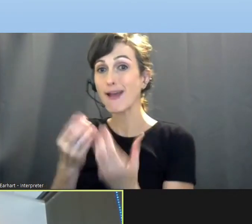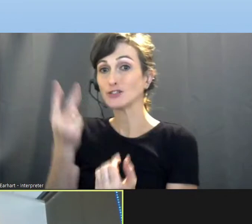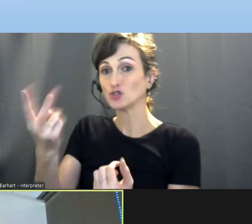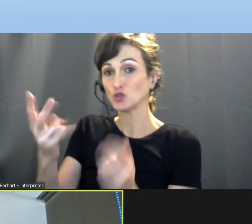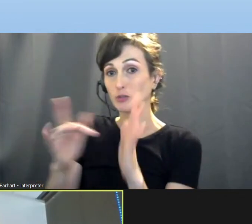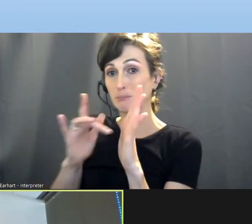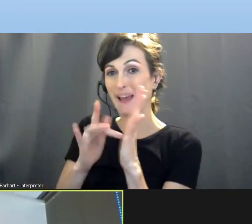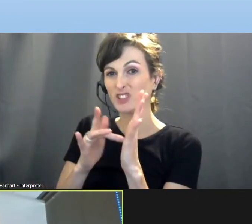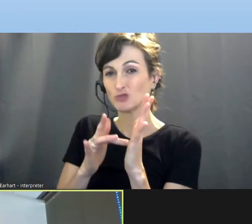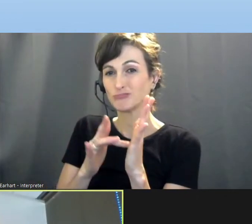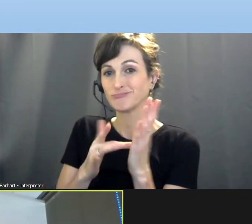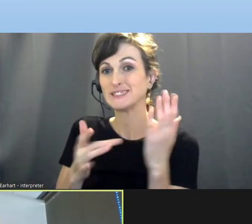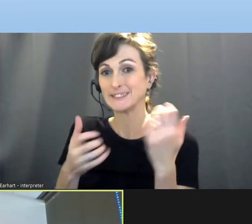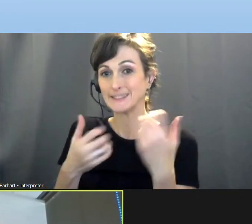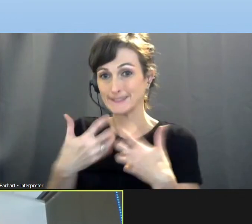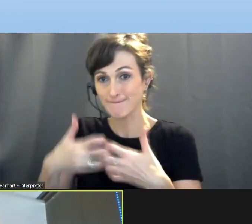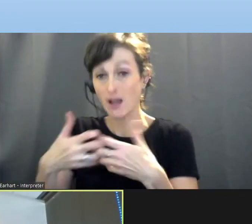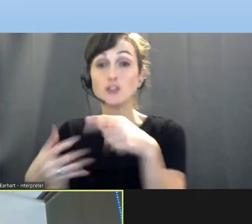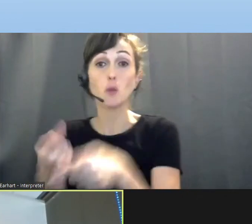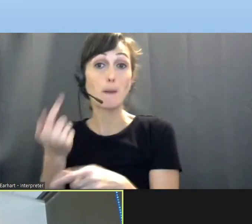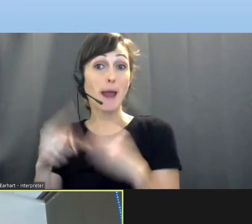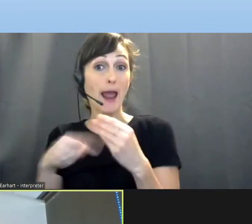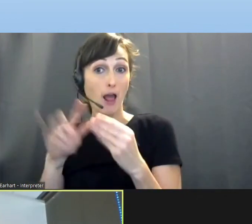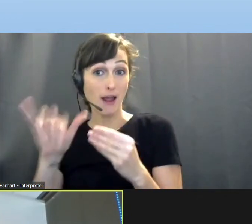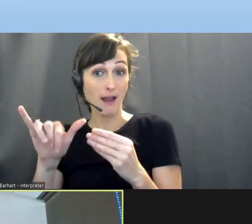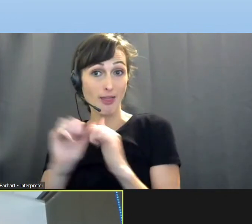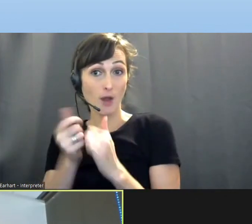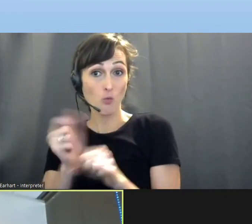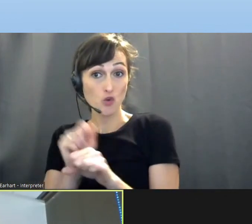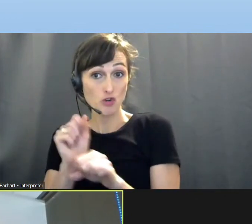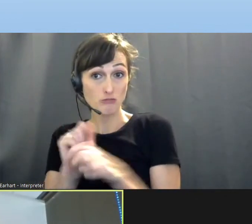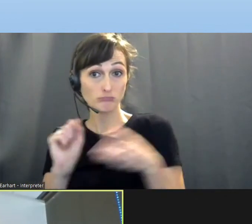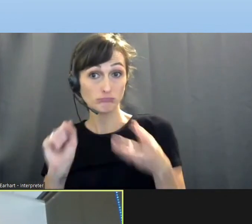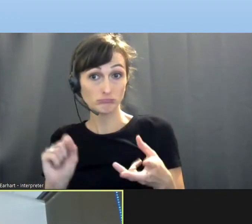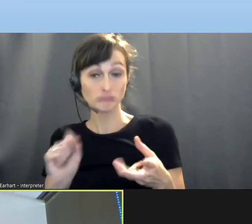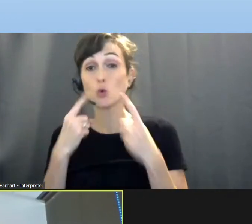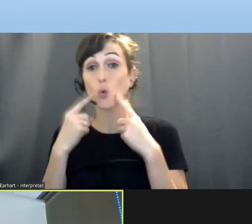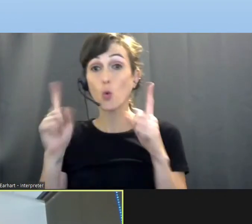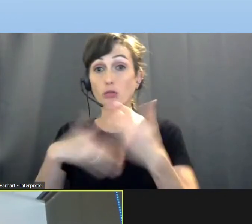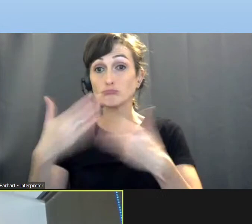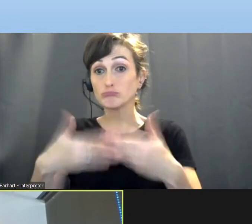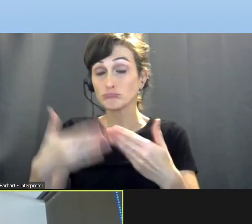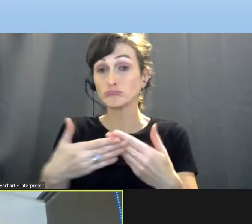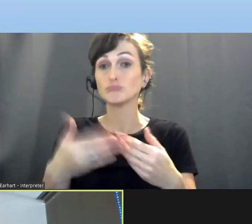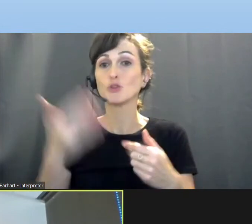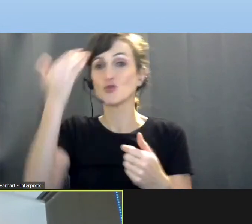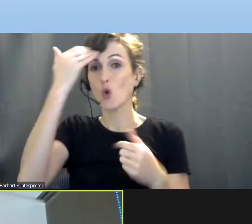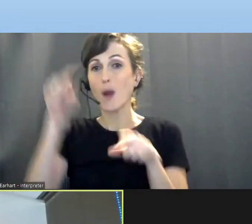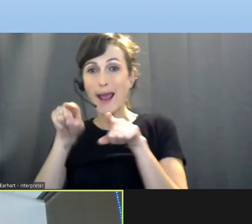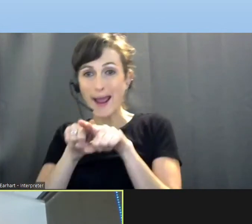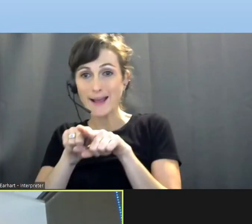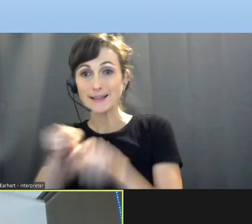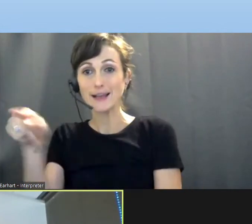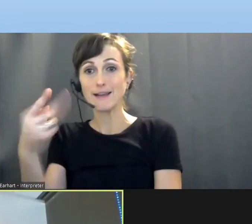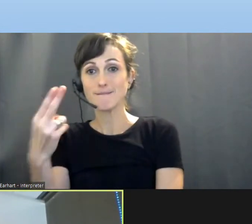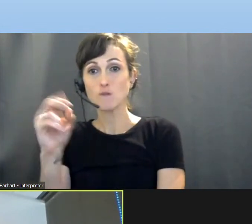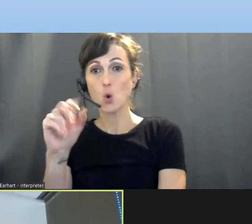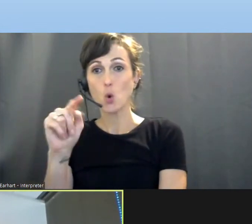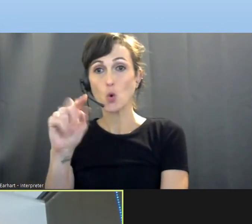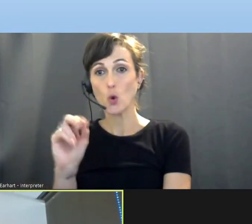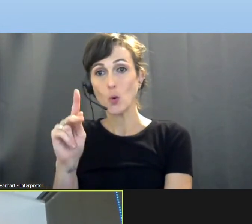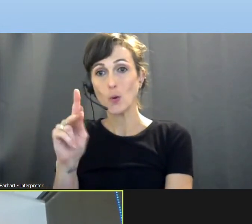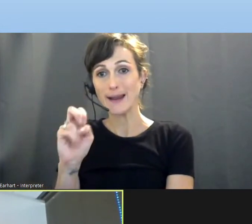So a little bit about how the technology works. And it works through a process known as photocatalysis, which is